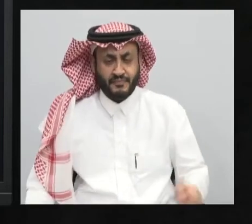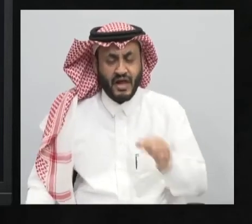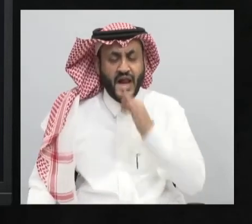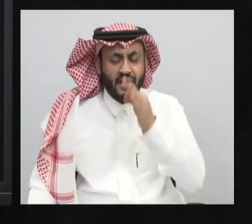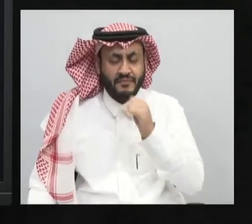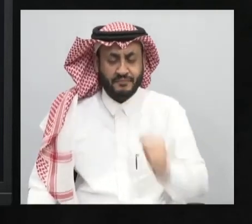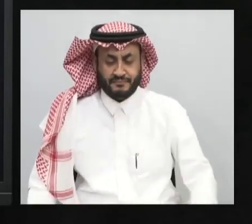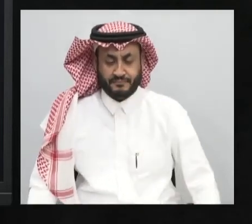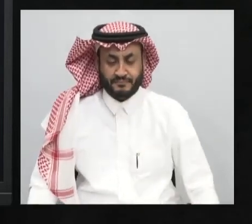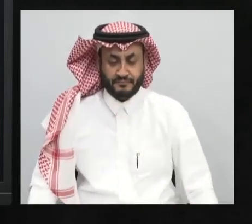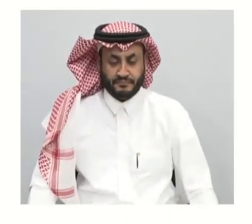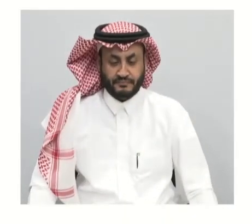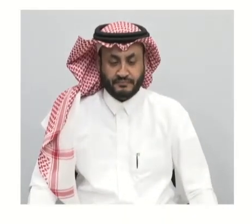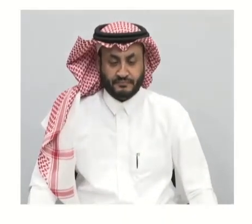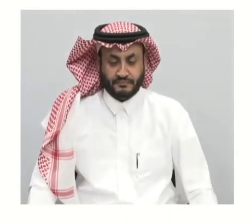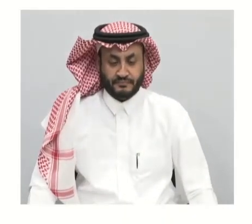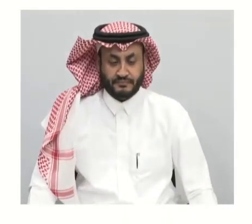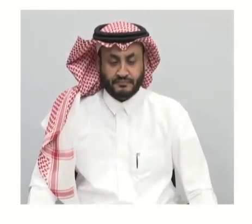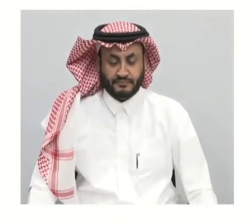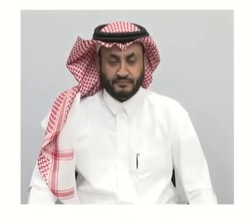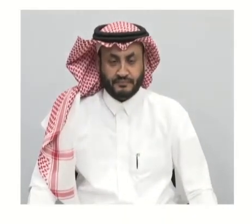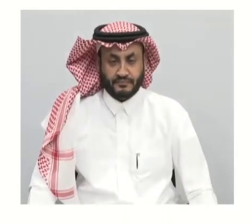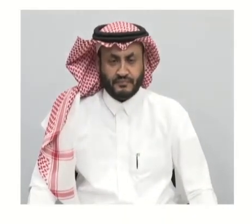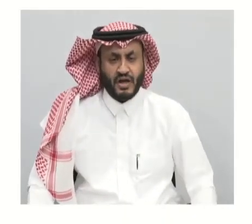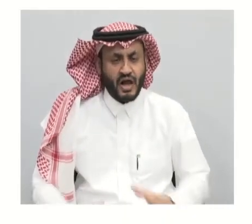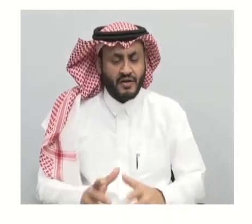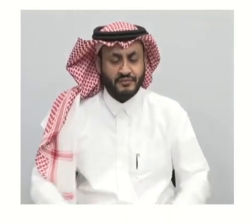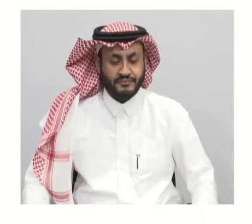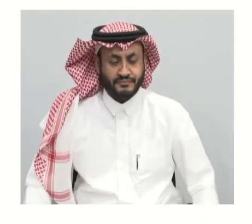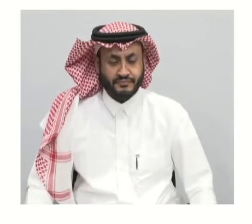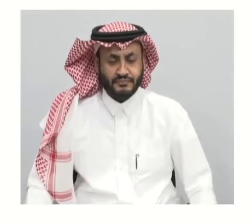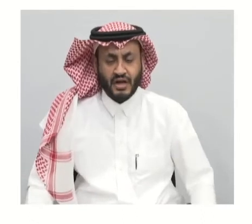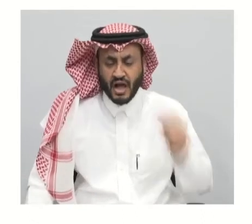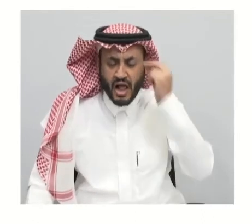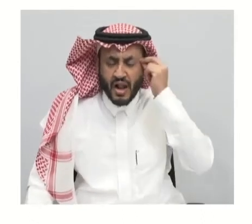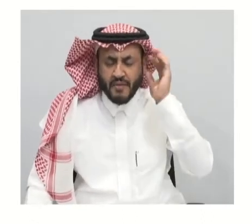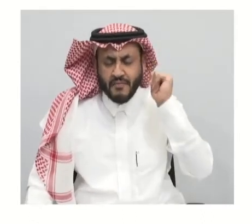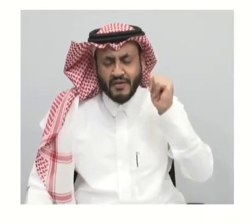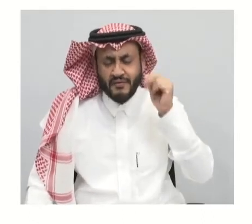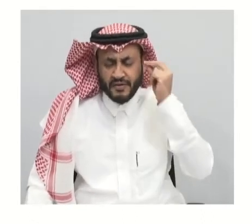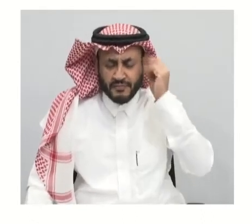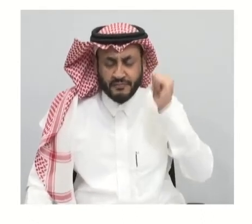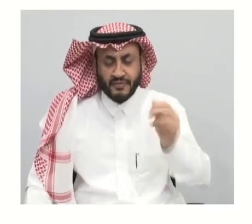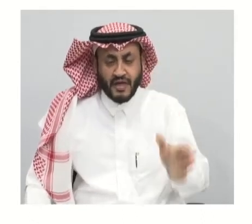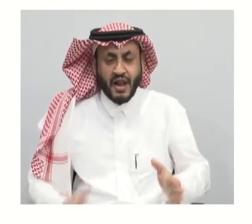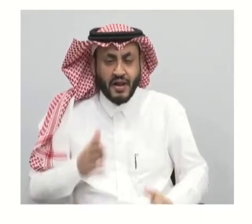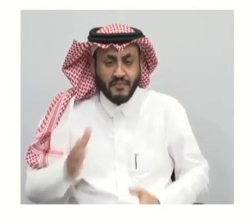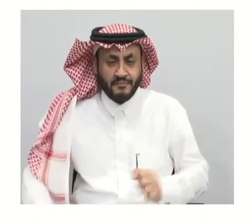pronounce these adjectives. We already talked about this one, absent-minded,